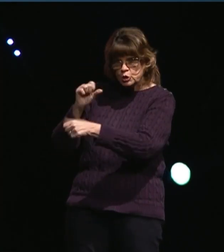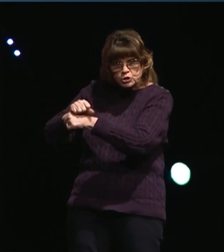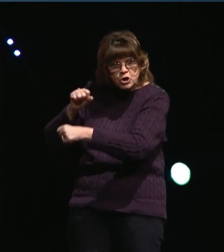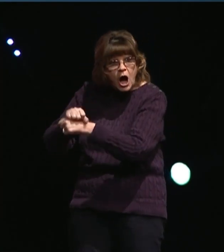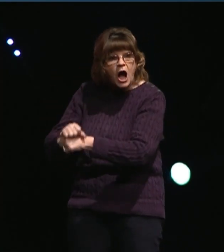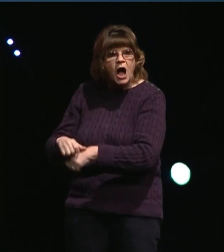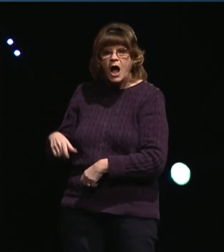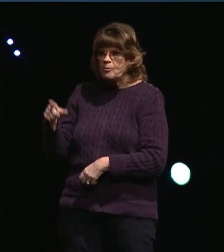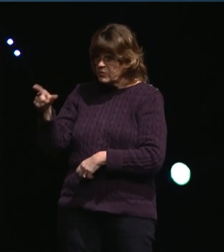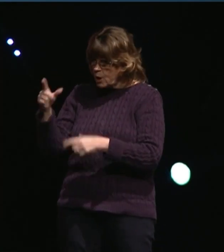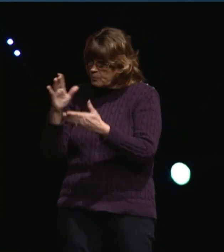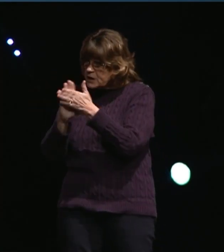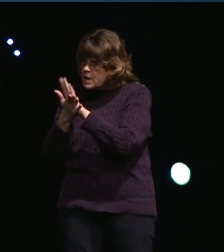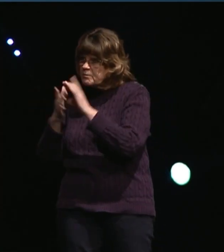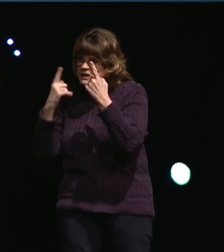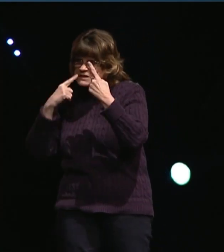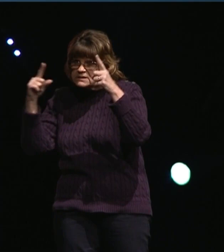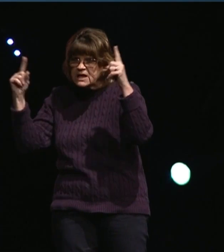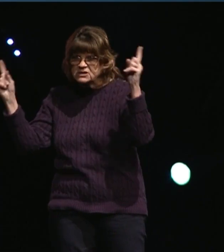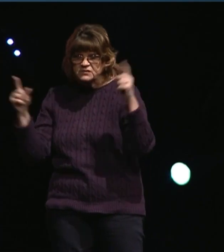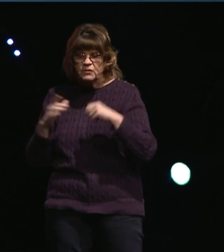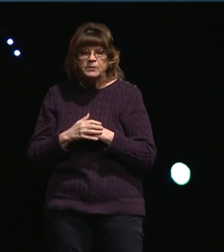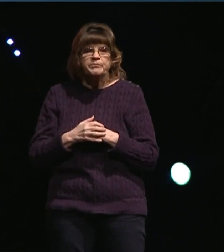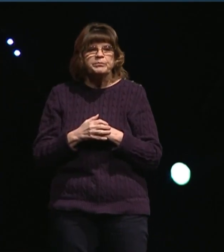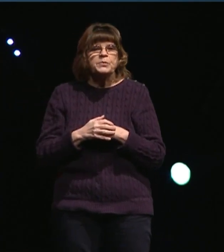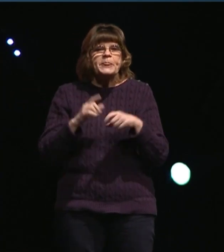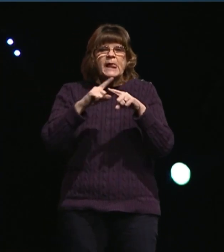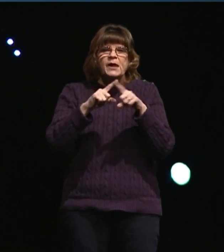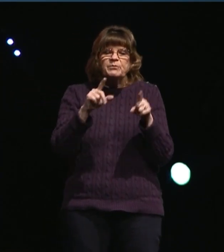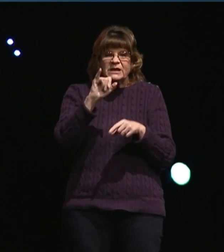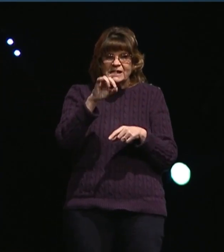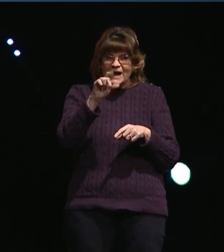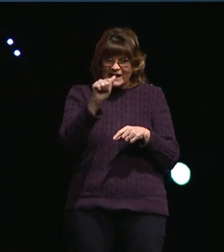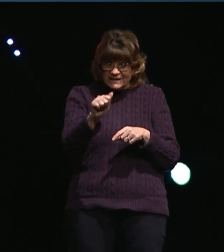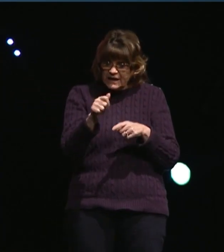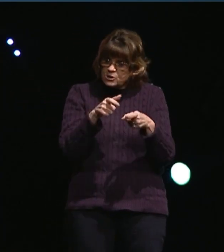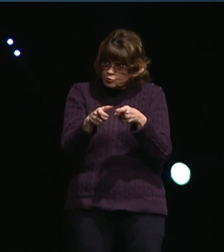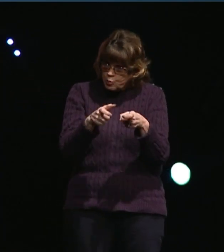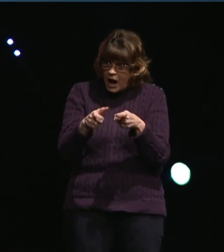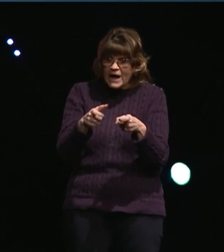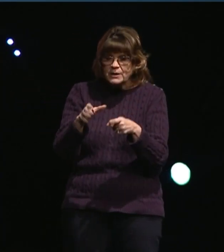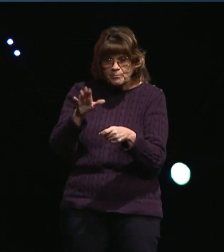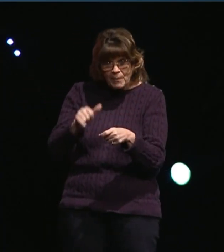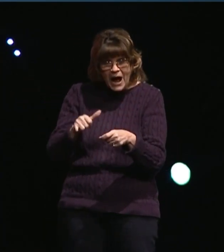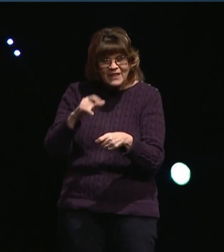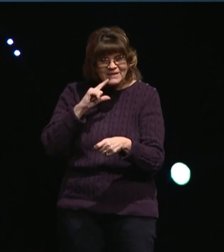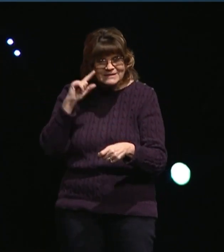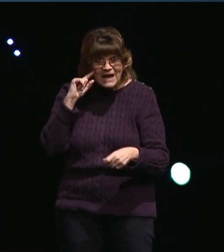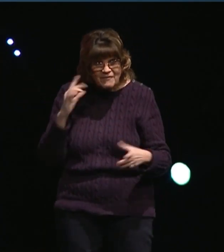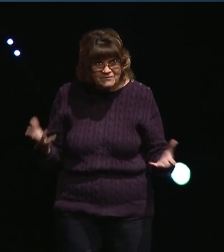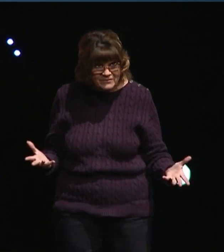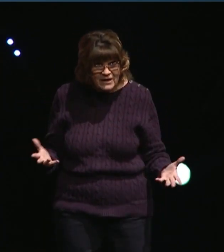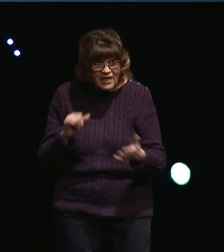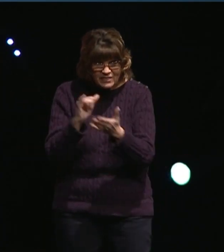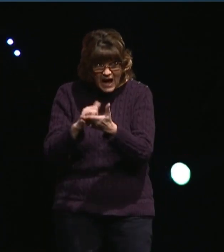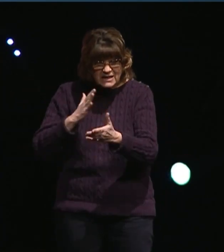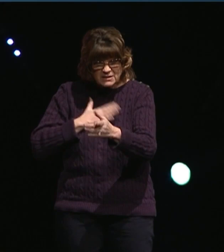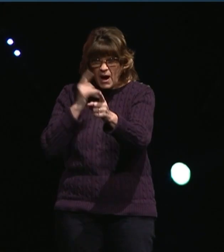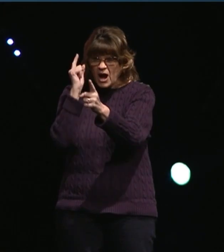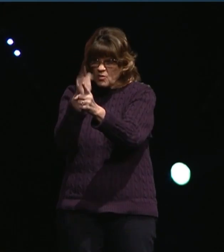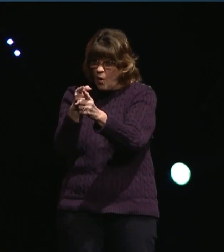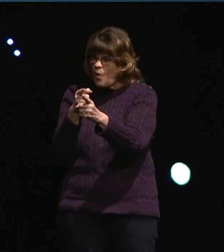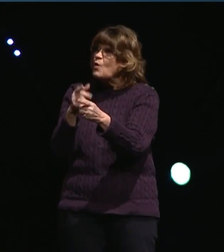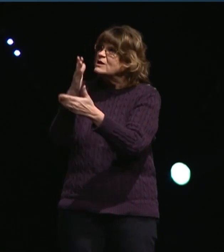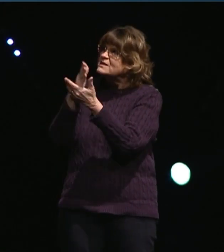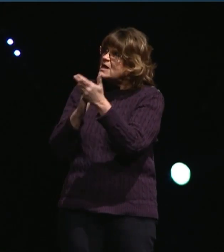who's going someplace. Well, I'd like to see someday where the idea is actually run by the deaf. That's where they're going. Some of these people right here will